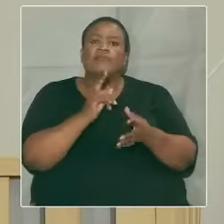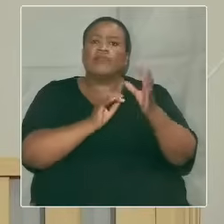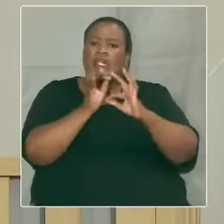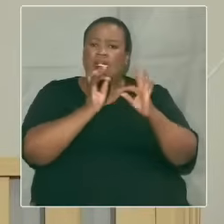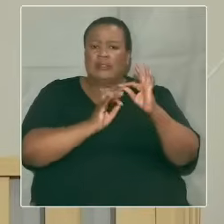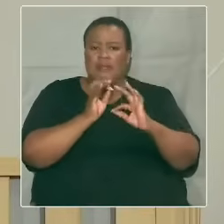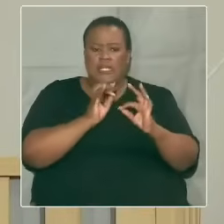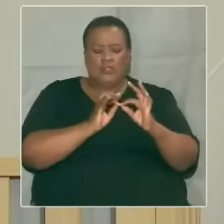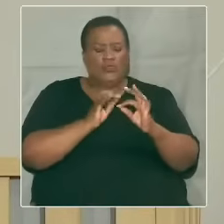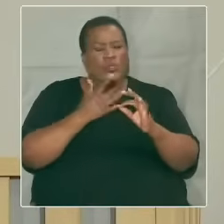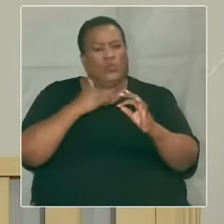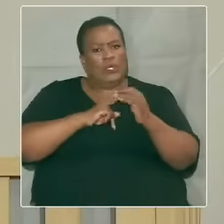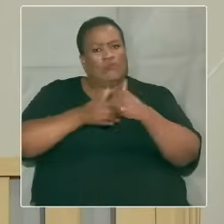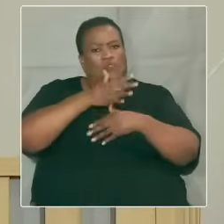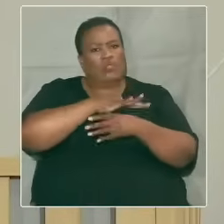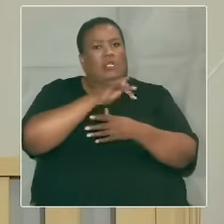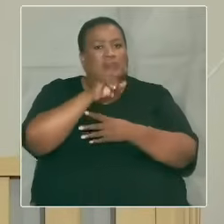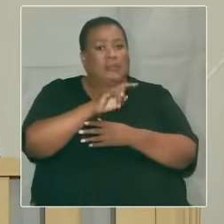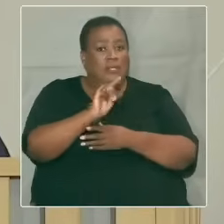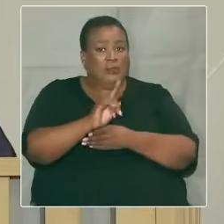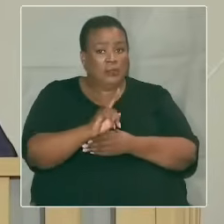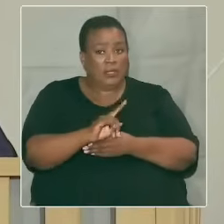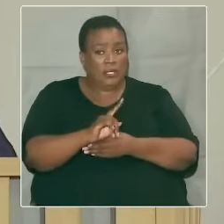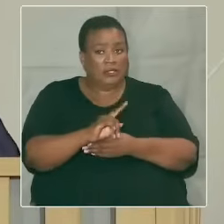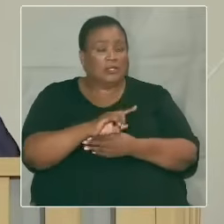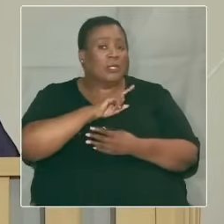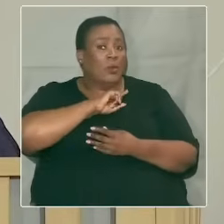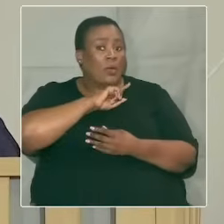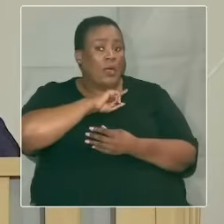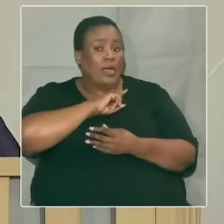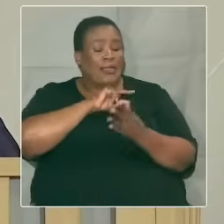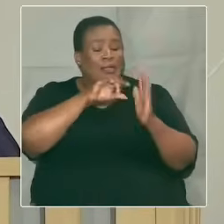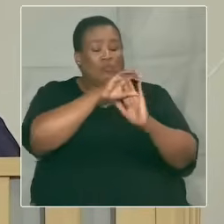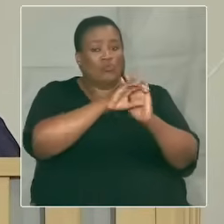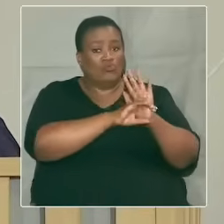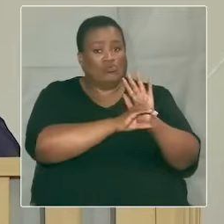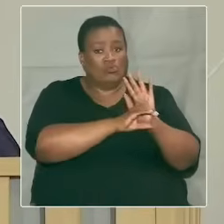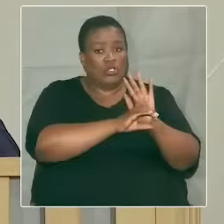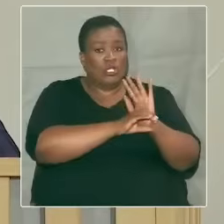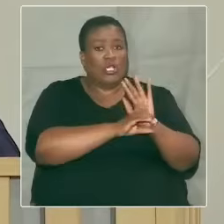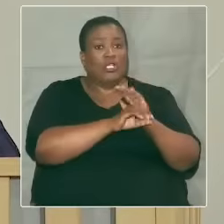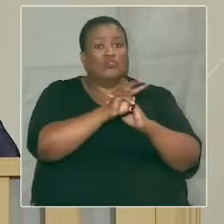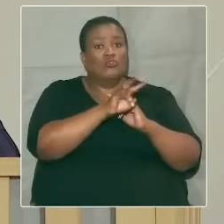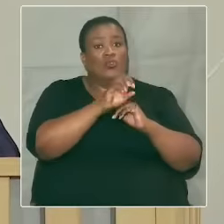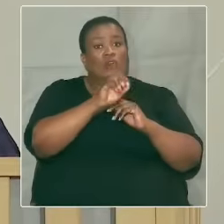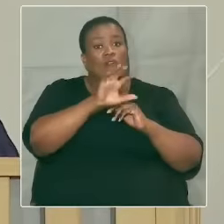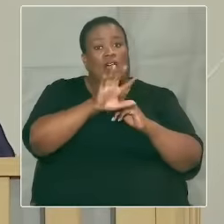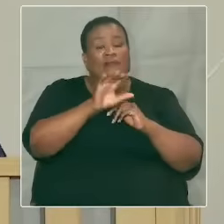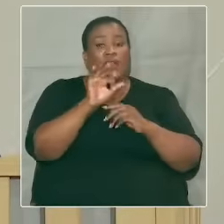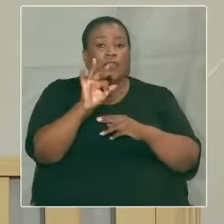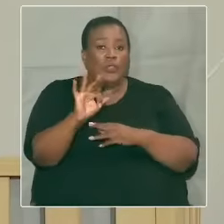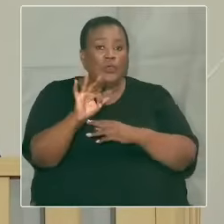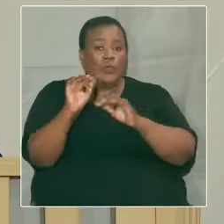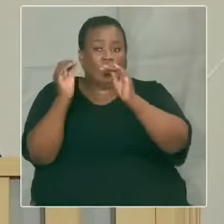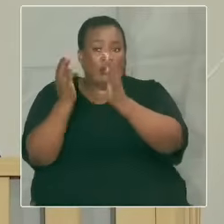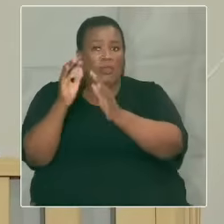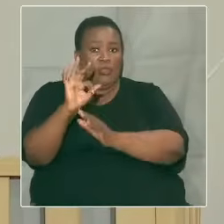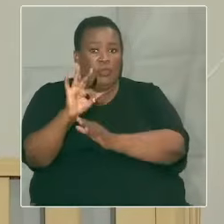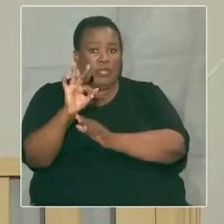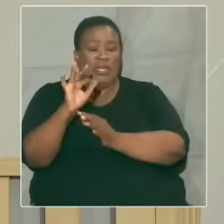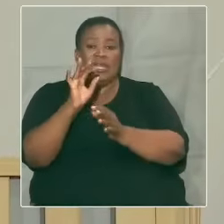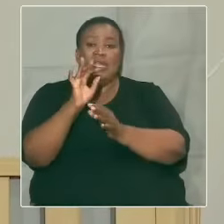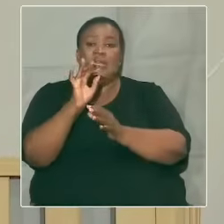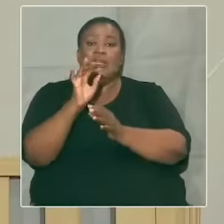must prioritize, because the Constitution in Section 2053 tells us what must we